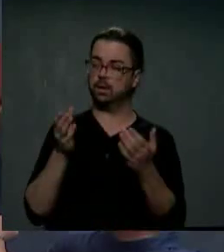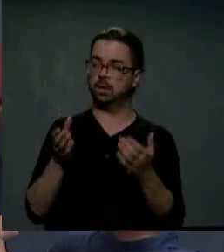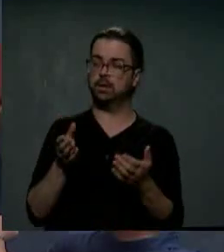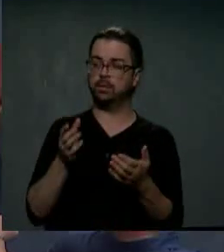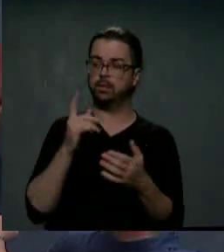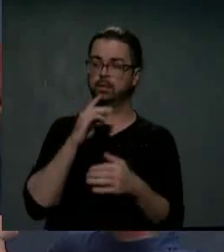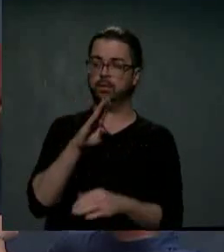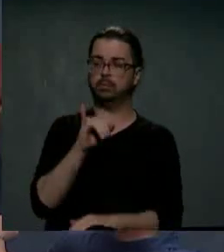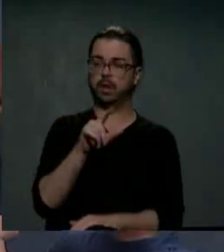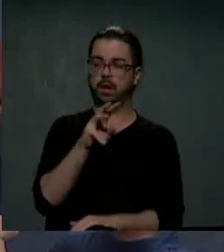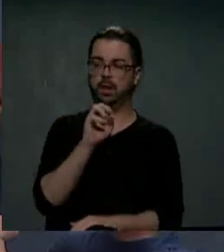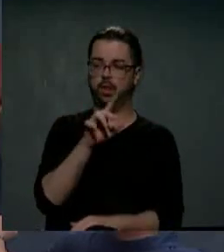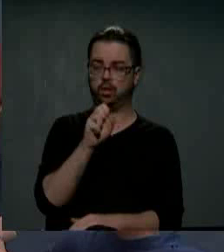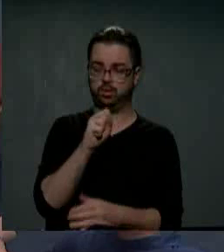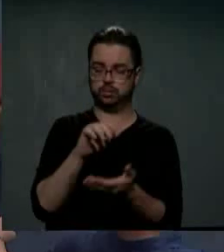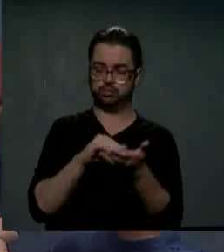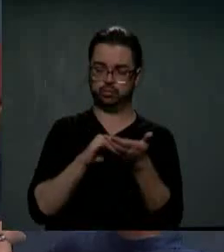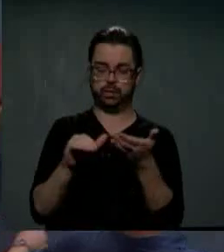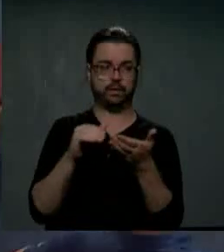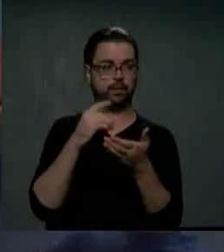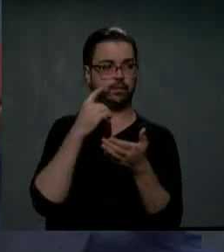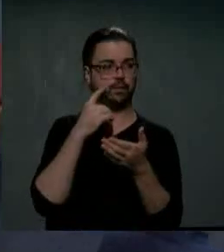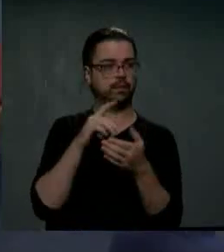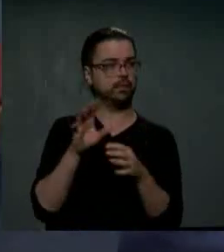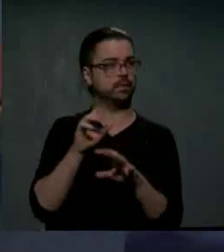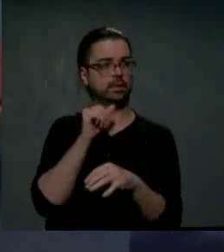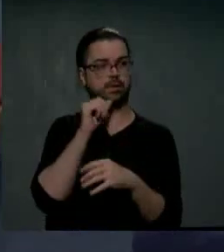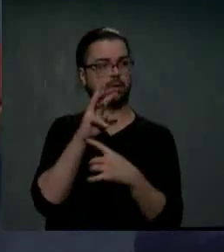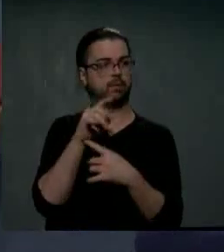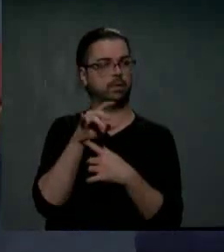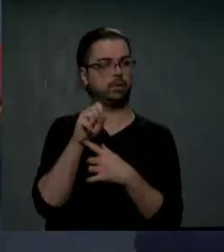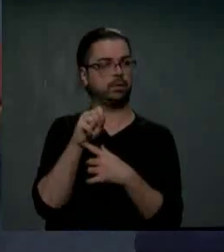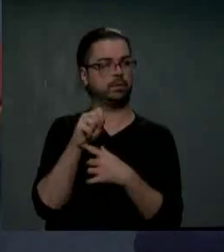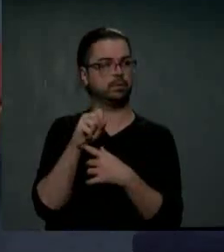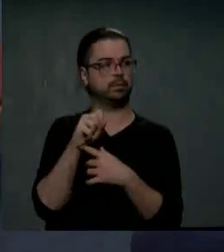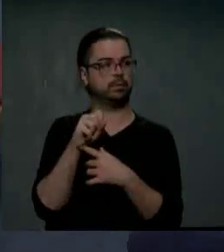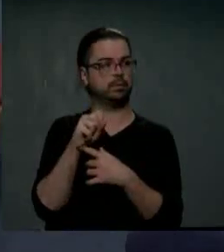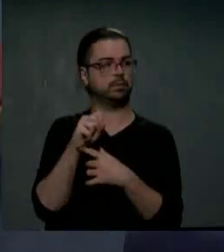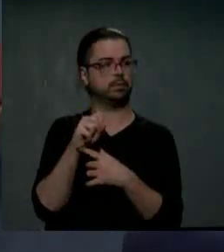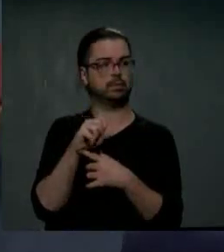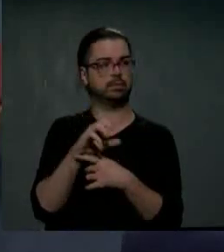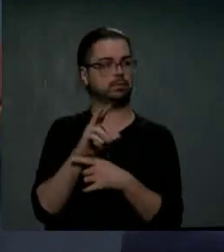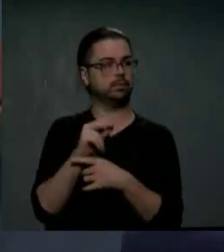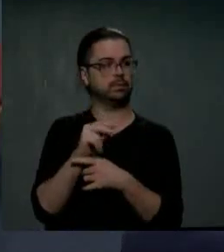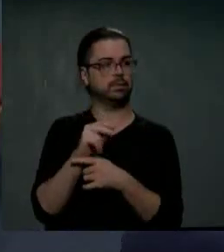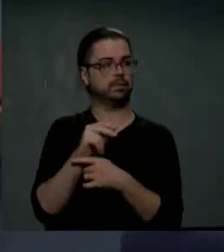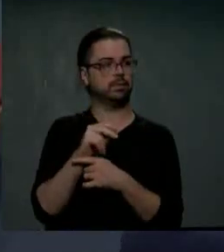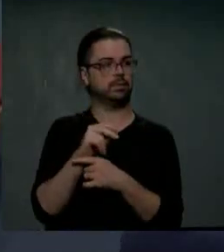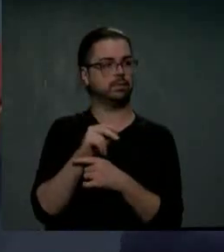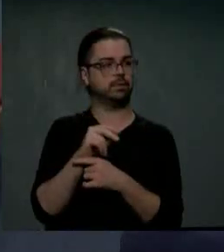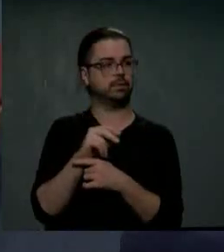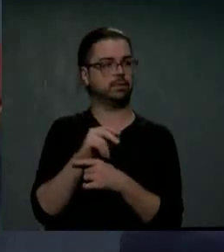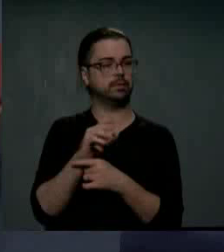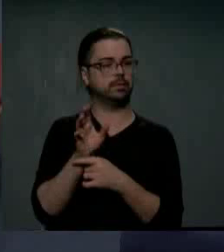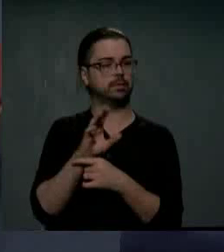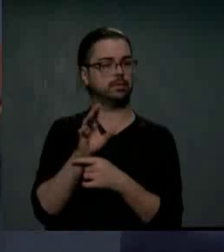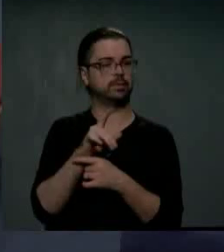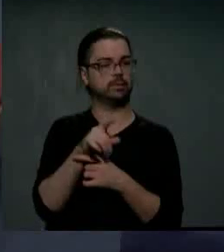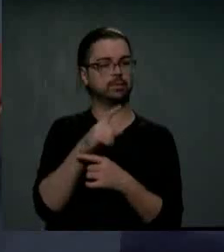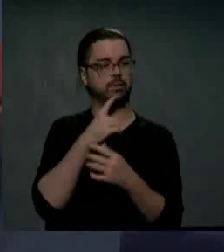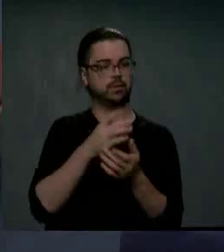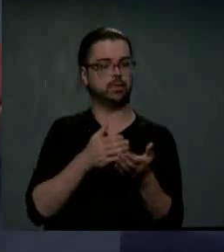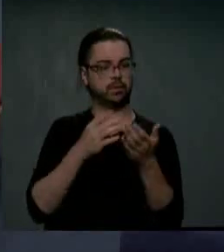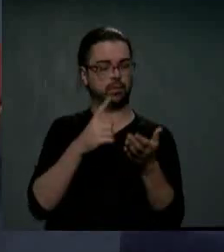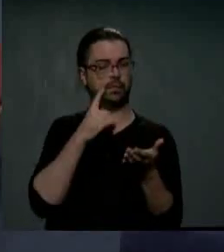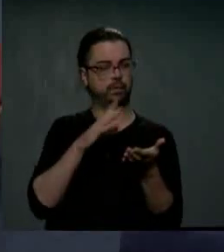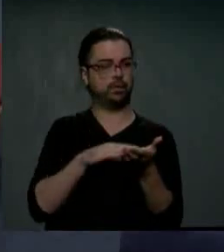bylaw waiver of It's not a bylaw waiver. bylaw waiver of, No. You move for